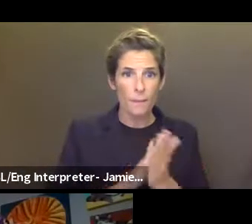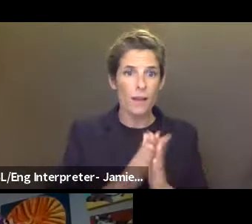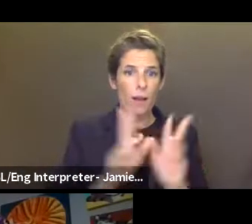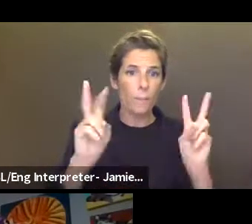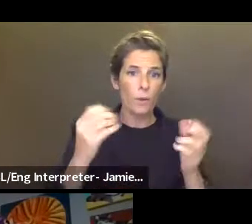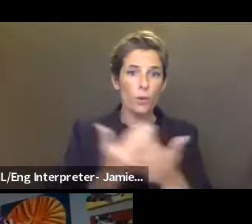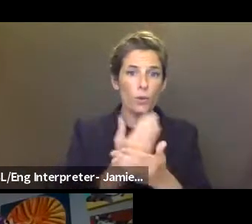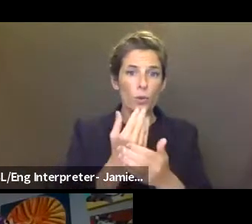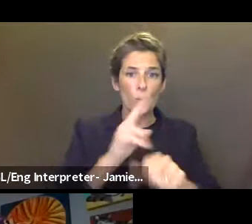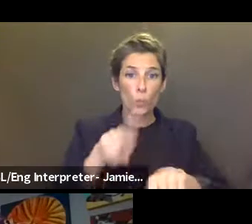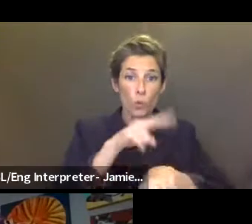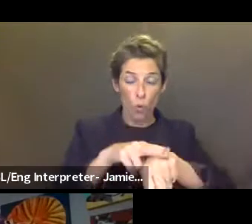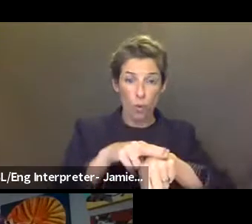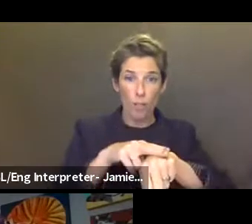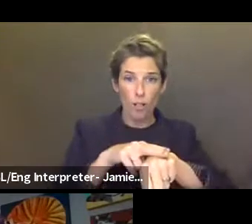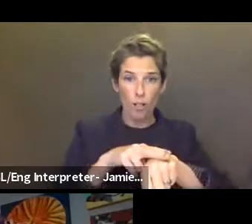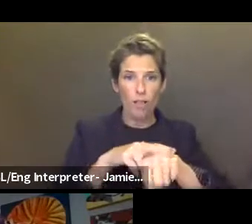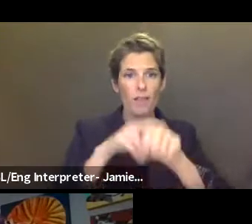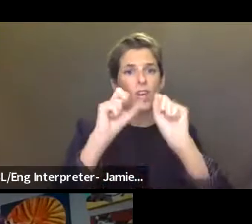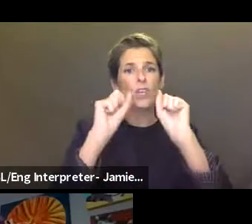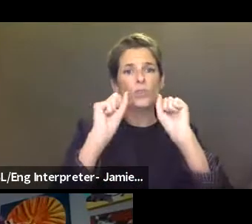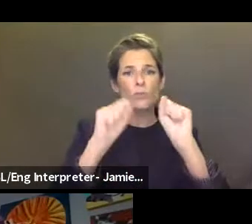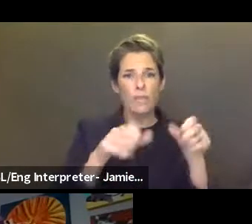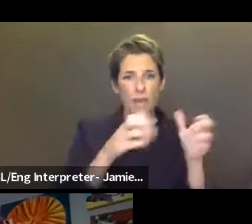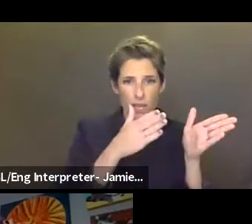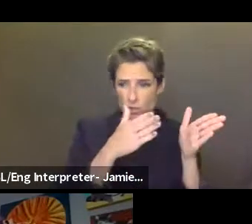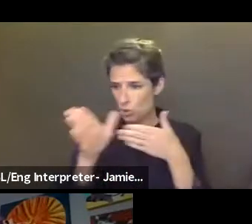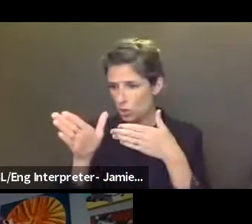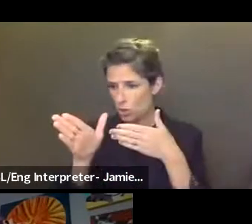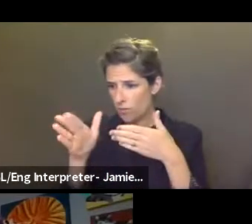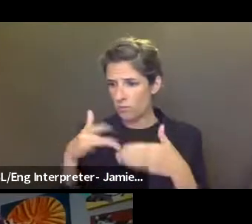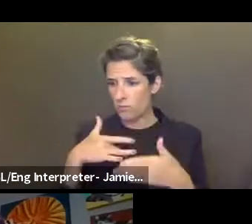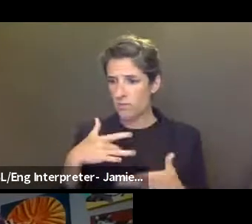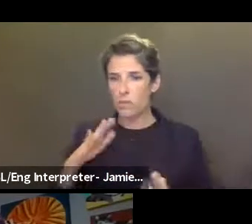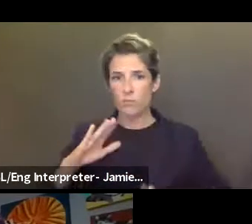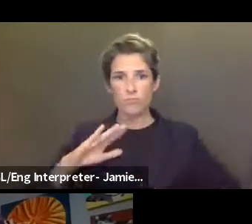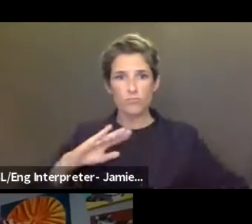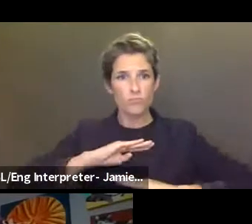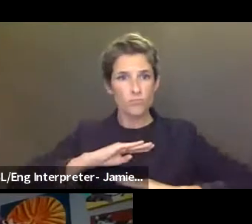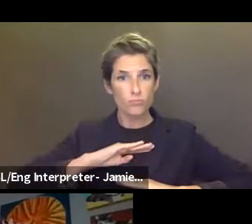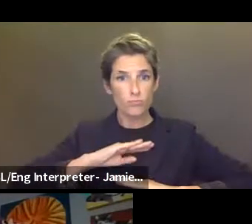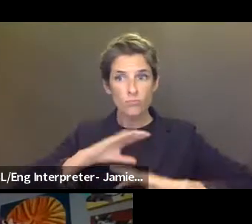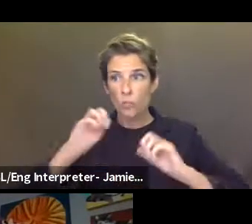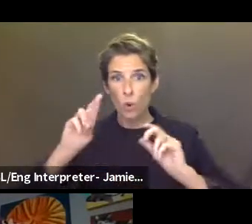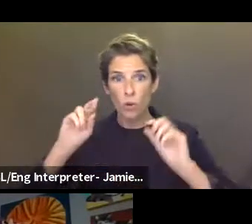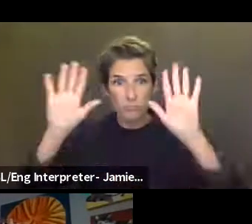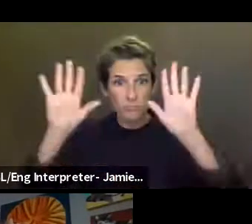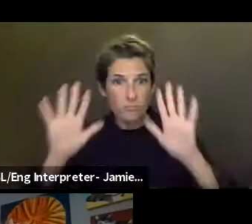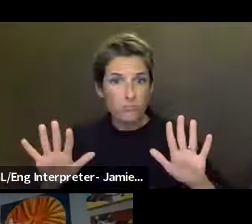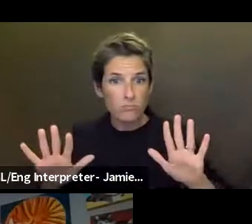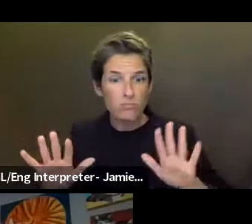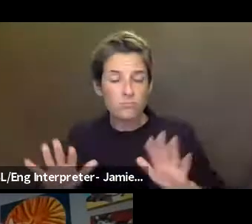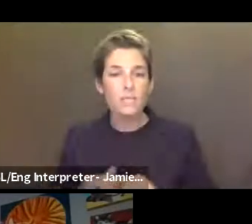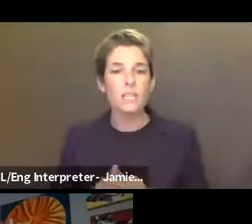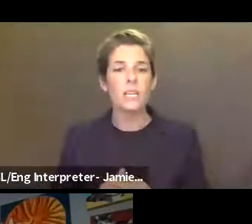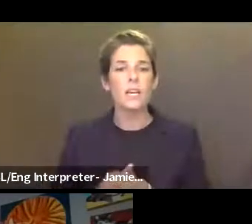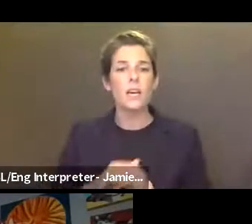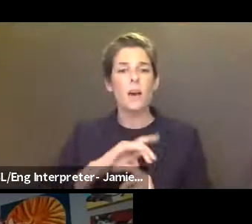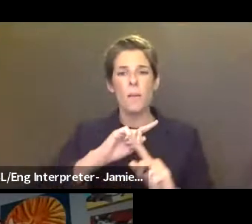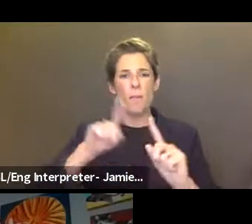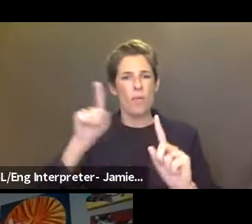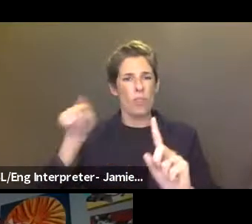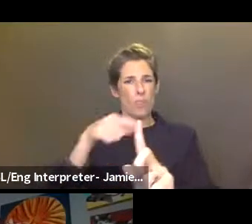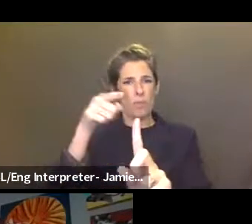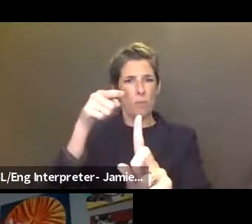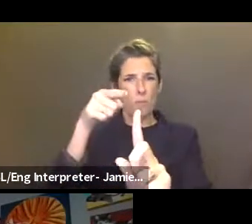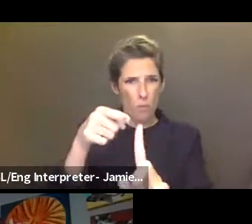shifts and can shift to simply being okay, or maybe even great. But the point of this